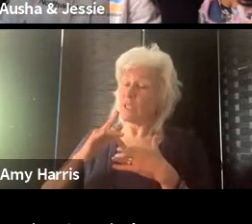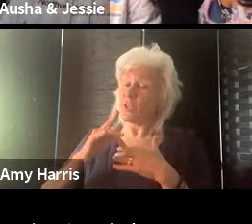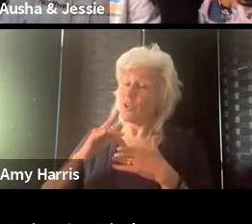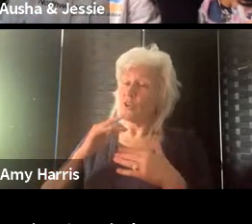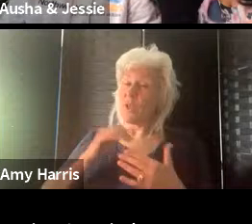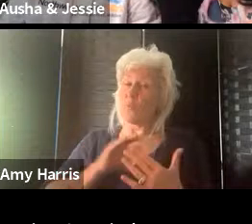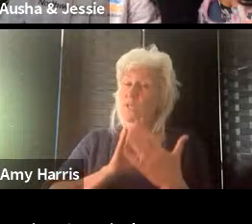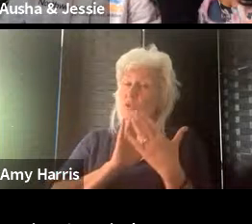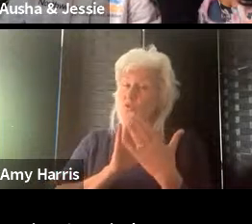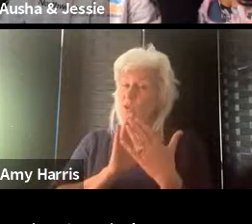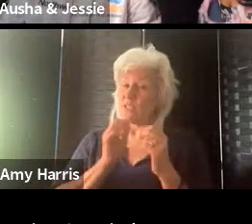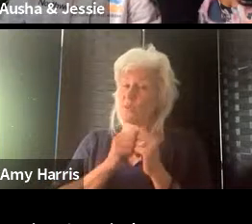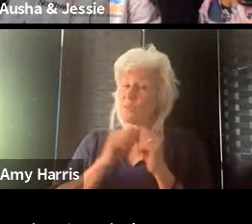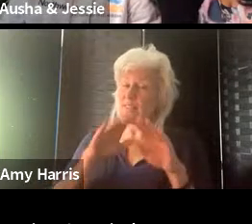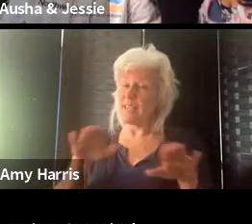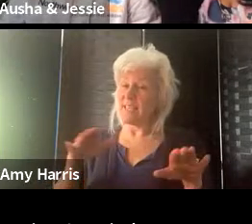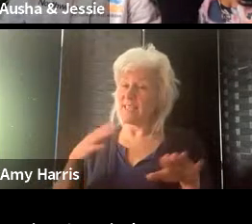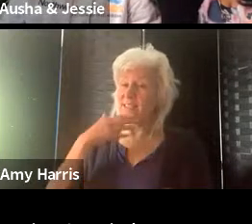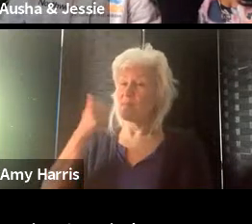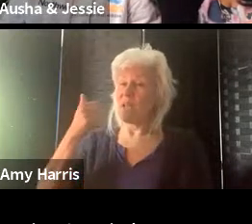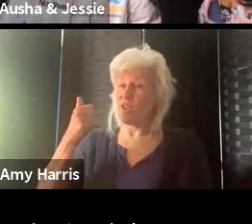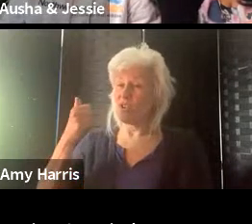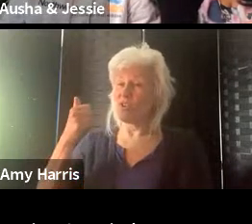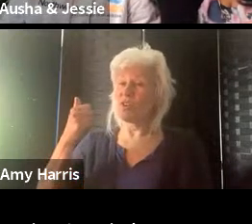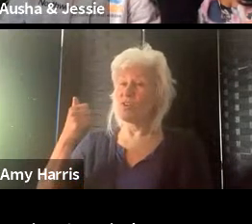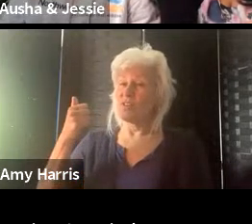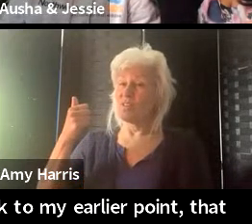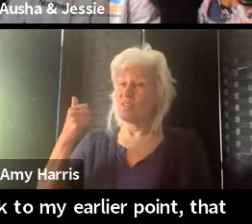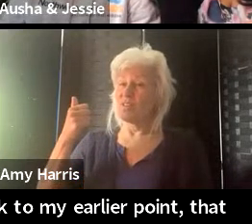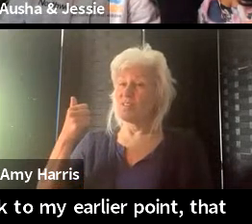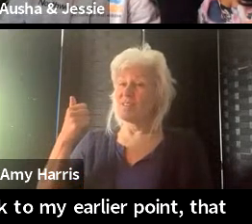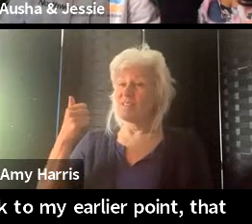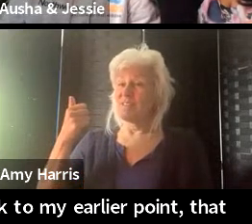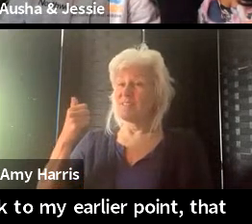our kids, the better. So